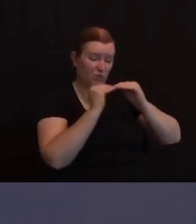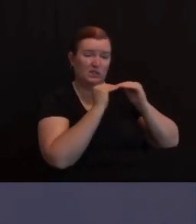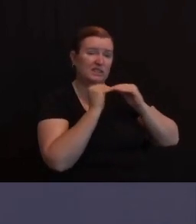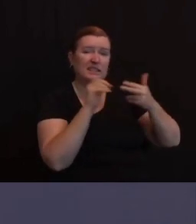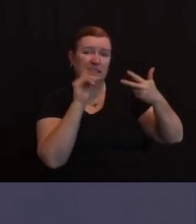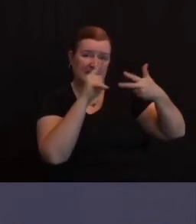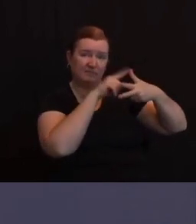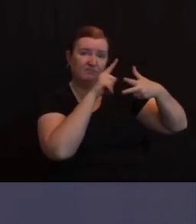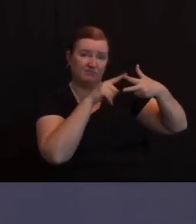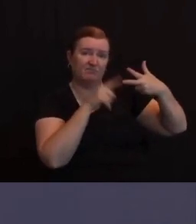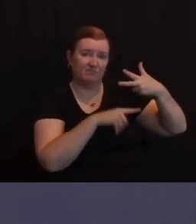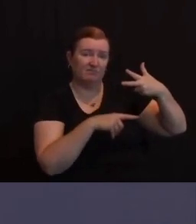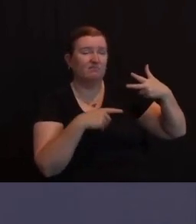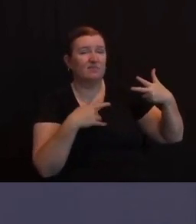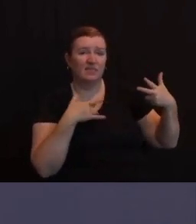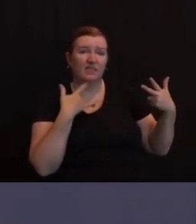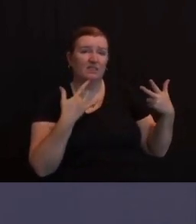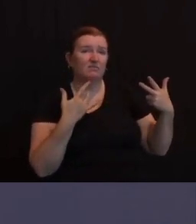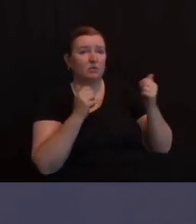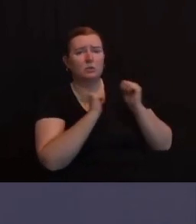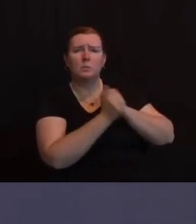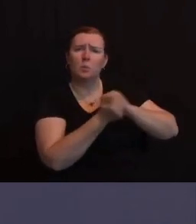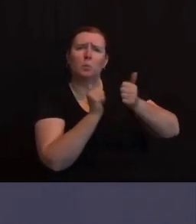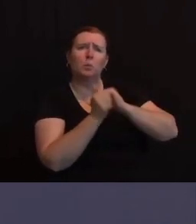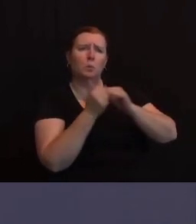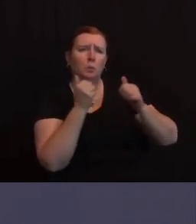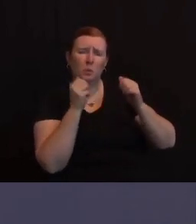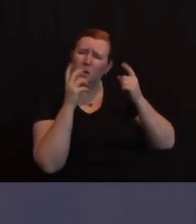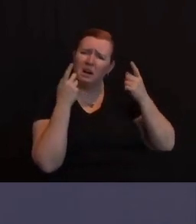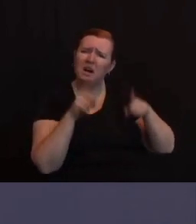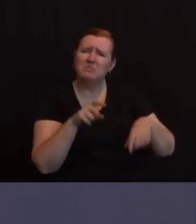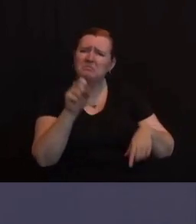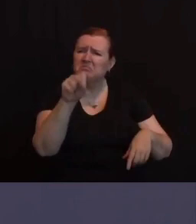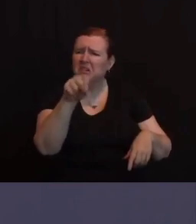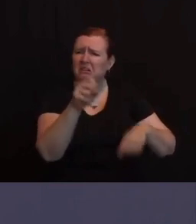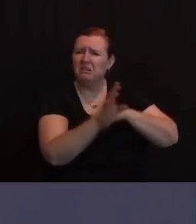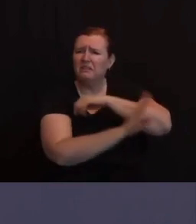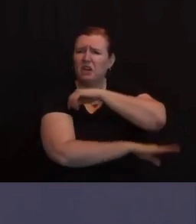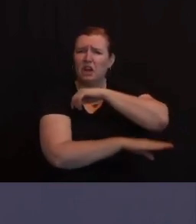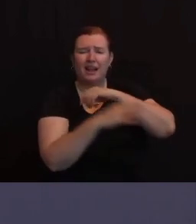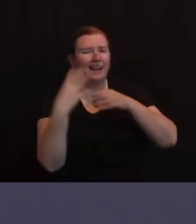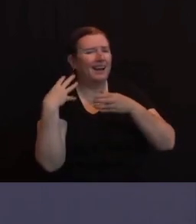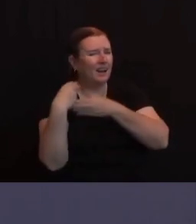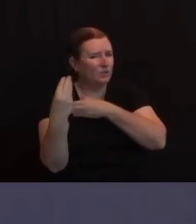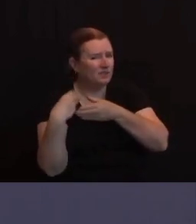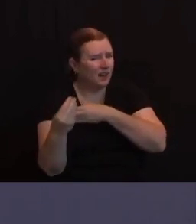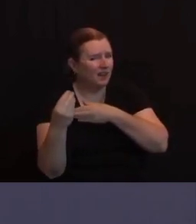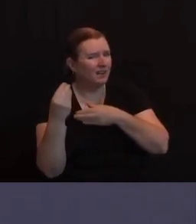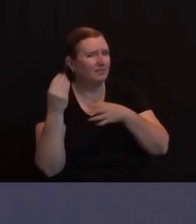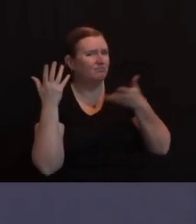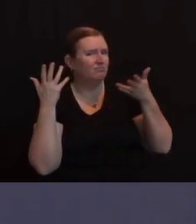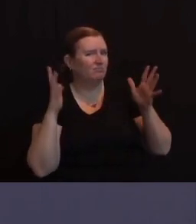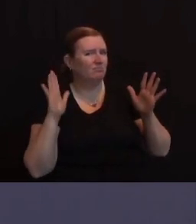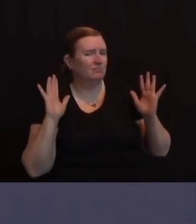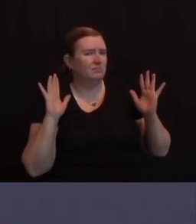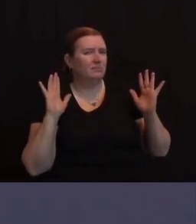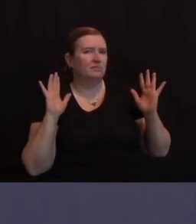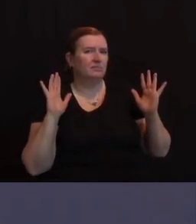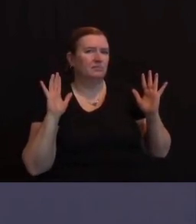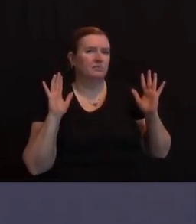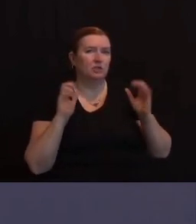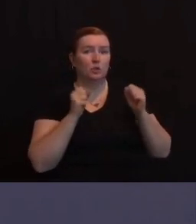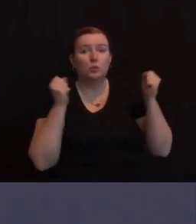more likely than not do see it. Outdoors, by the way, outdoors. I think it's going to be harder when we turn to the winter. Please